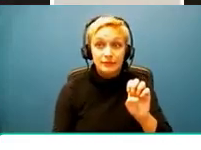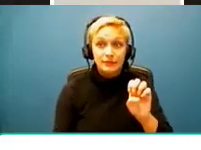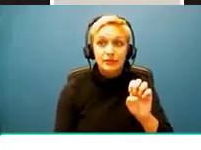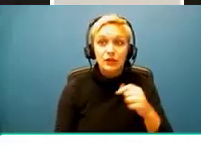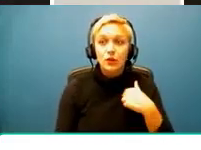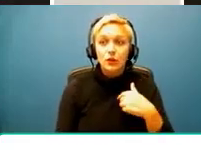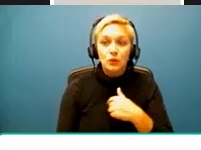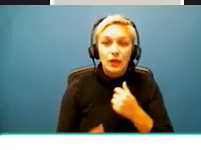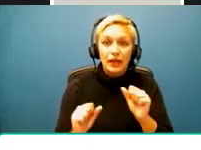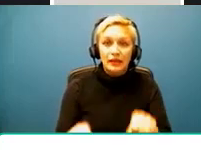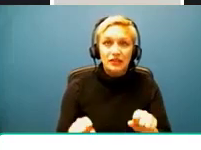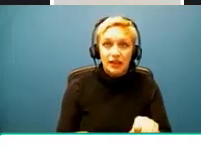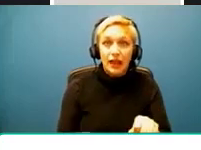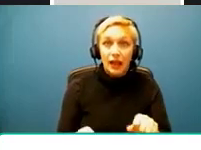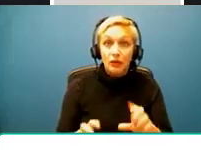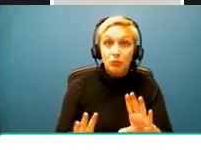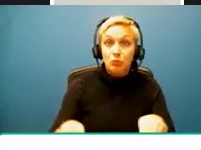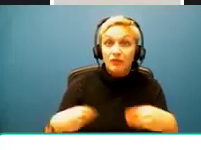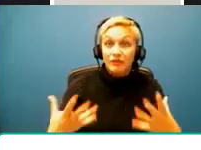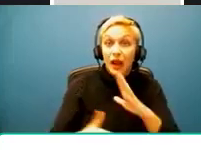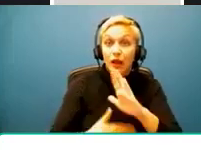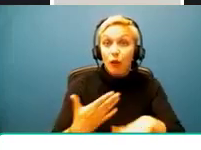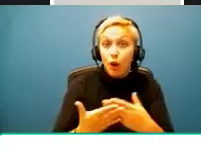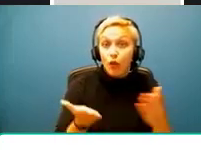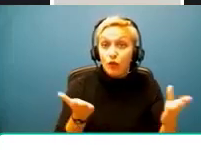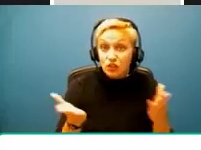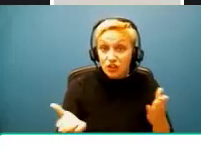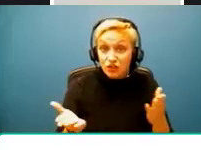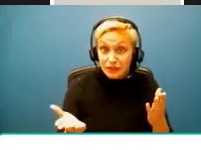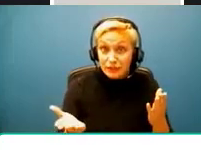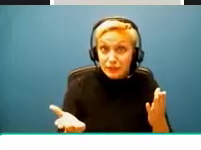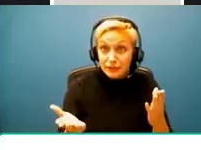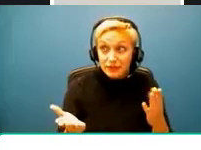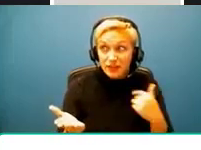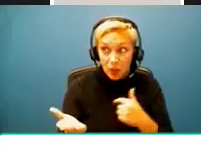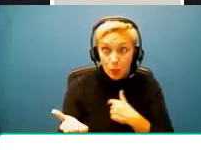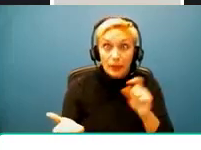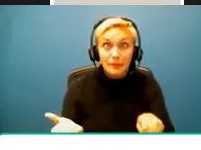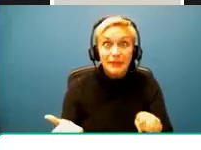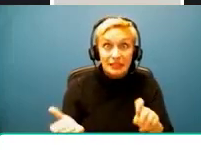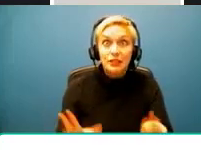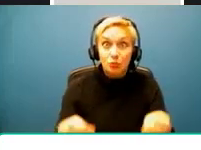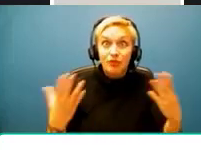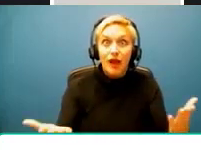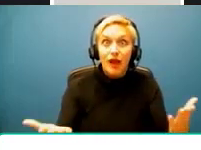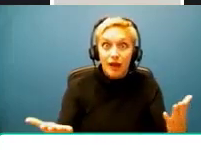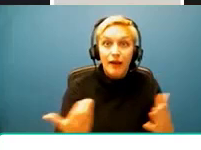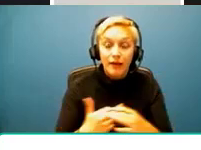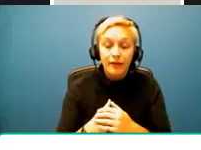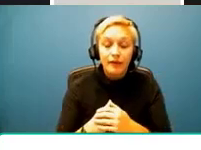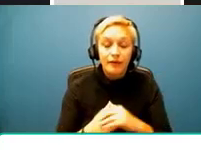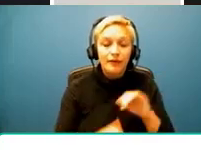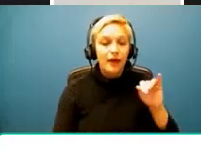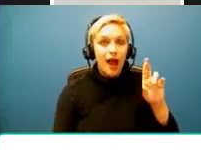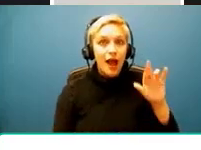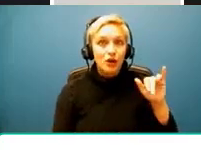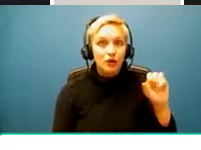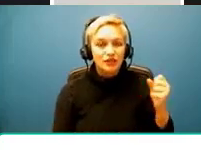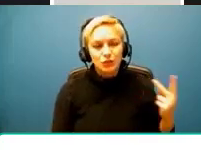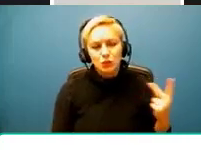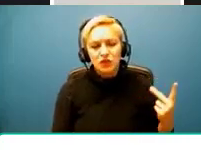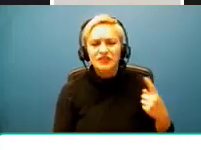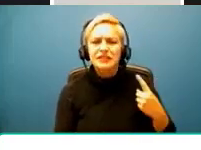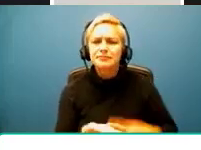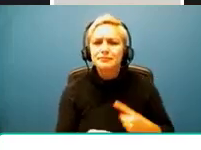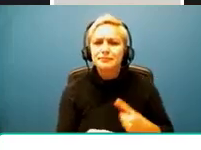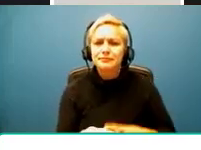we provide all the services that we need to provide? Iris and I were talking about this, and it